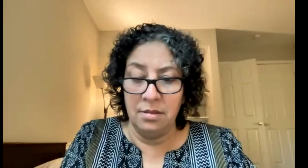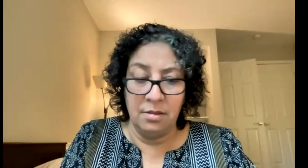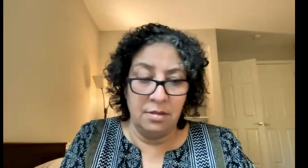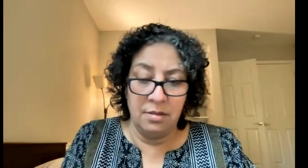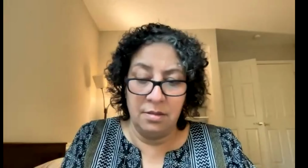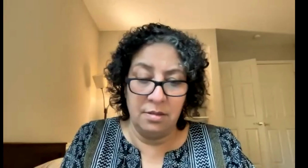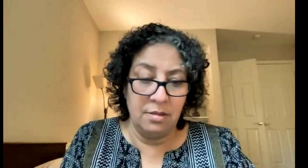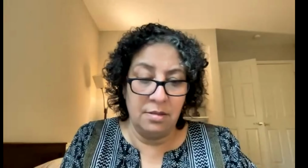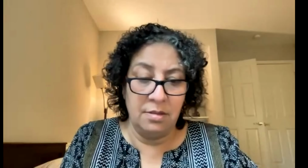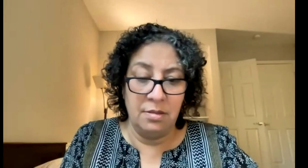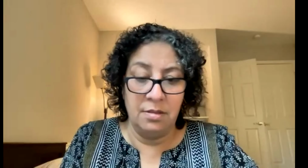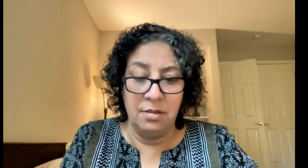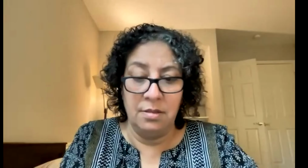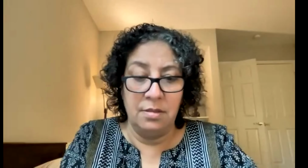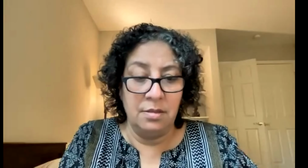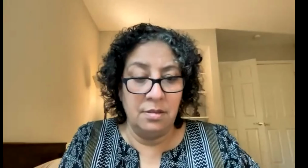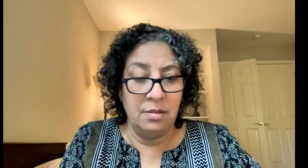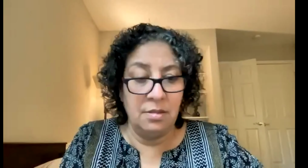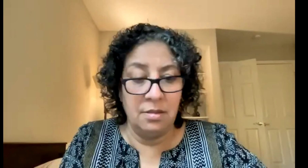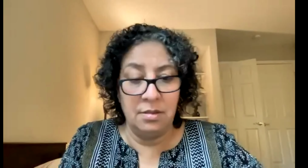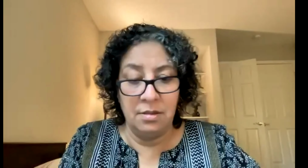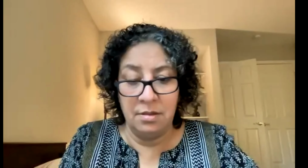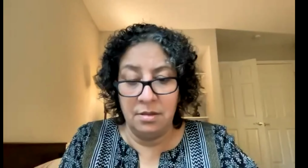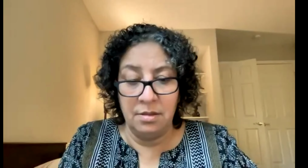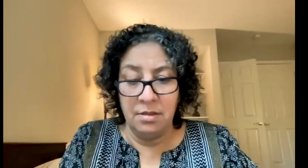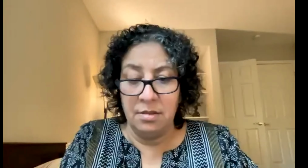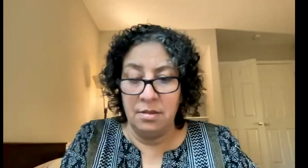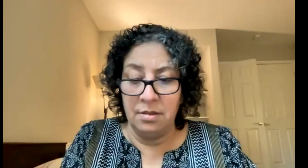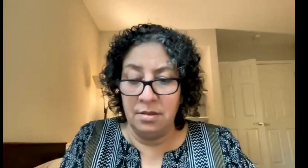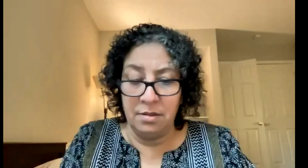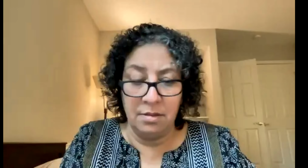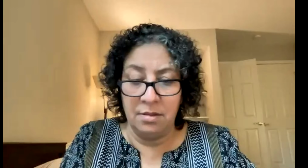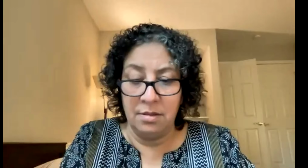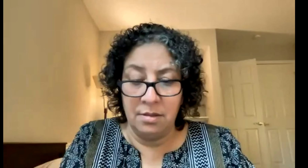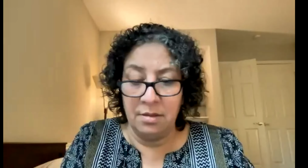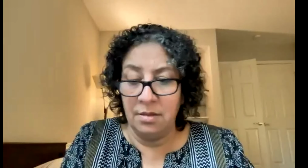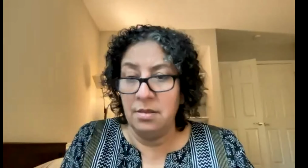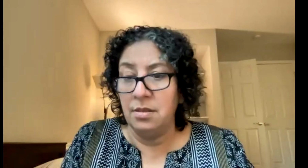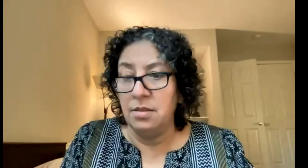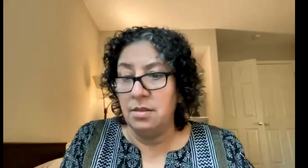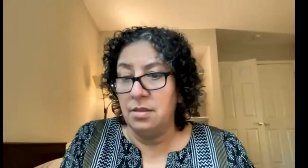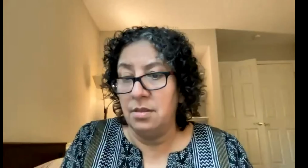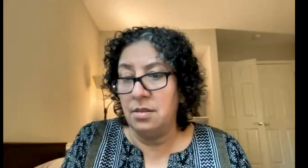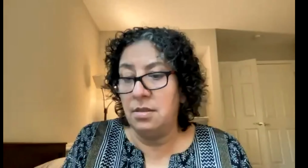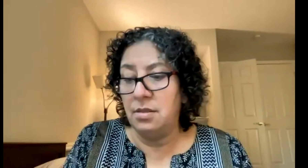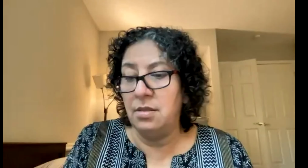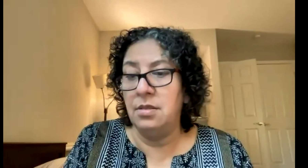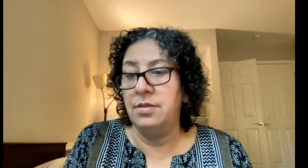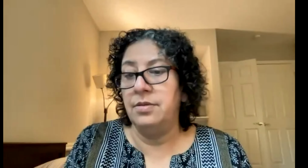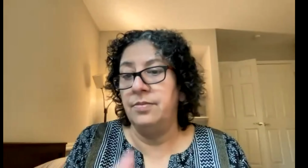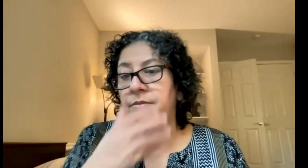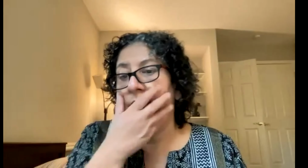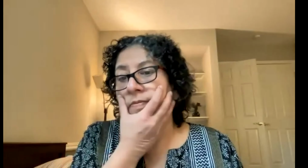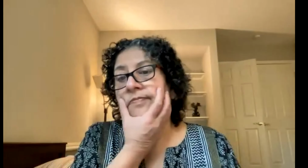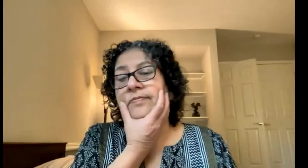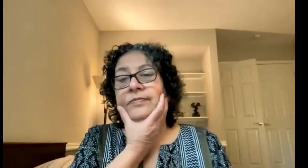program. And Miss Ida would like to share like a little bit of the motivations to other teachers as well. She's